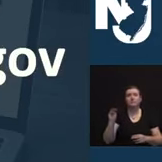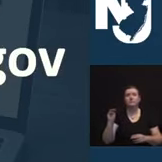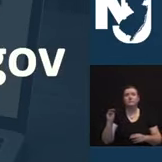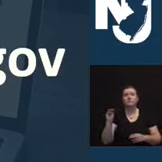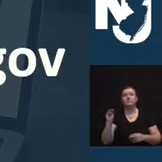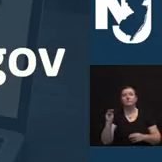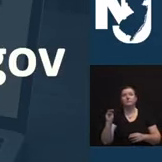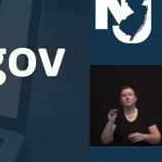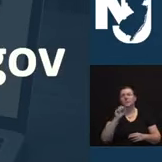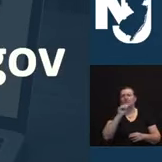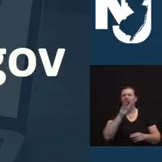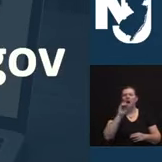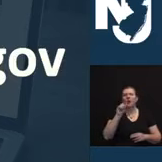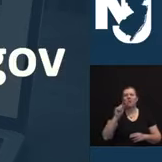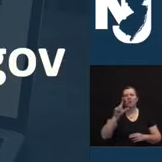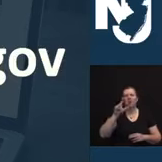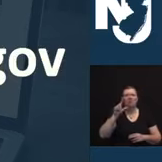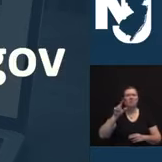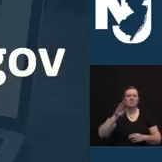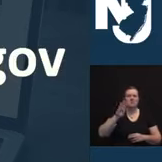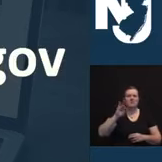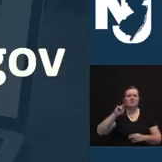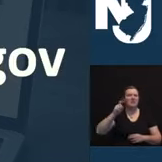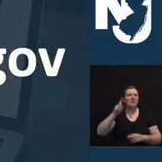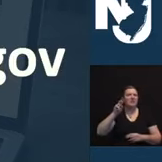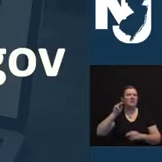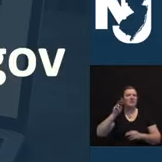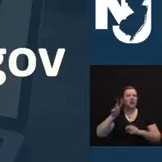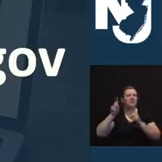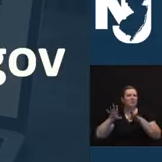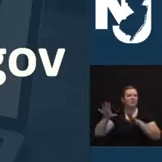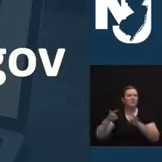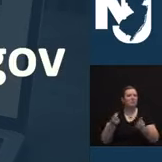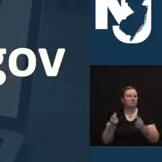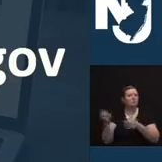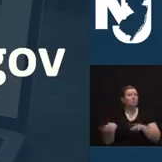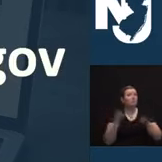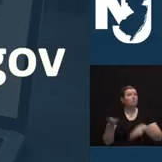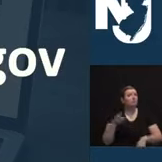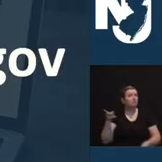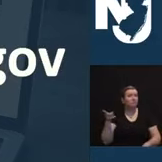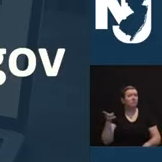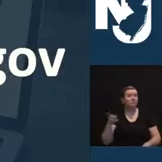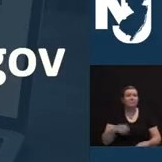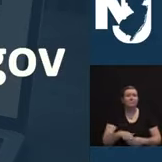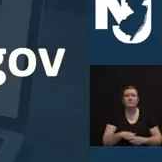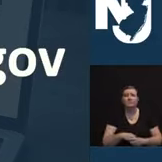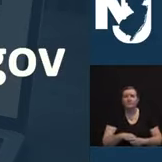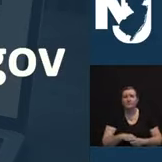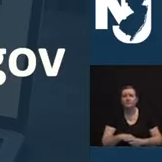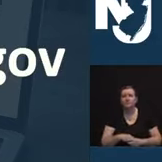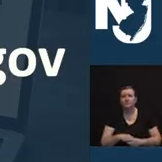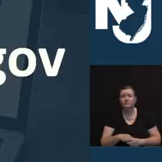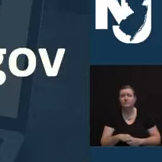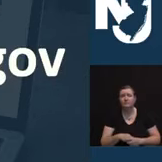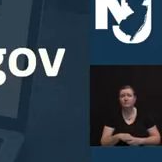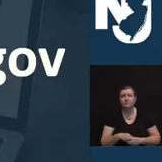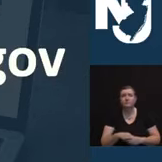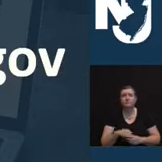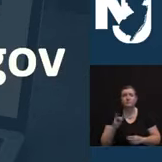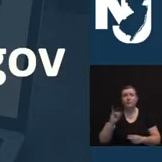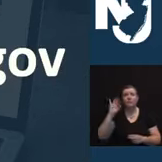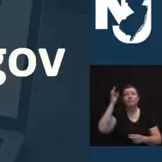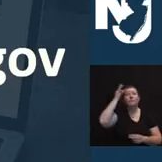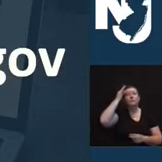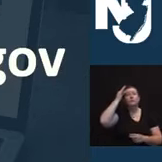we are receiving in tranches from the federal government. And to that point, last week we were notified by our federal partners